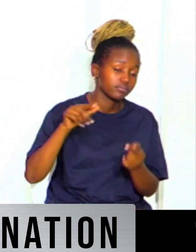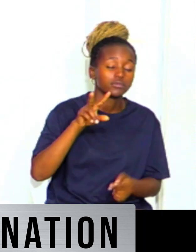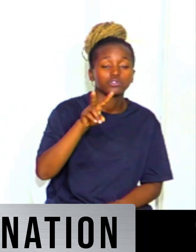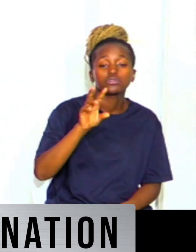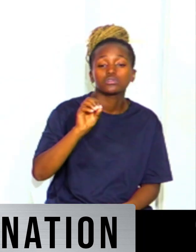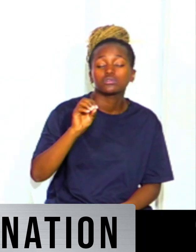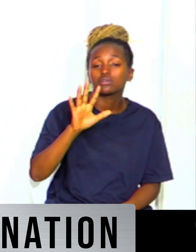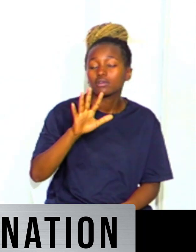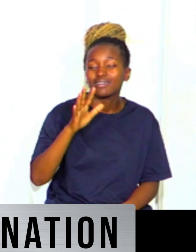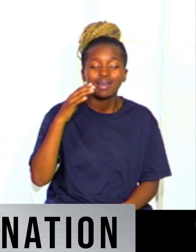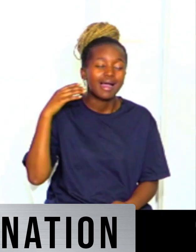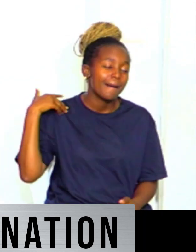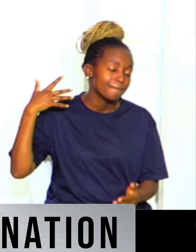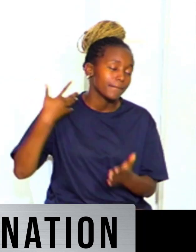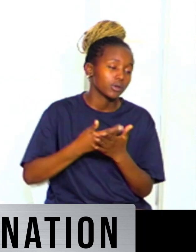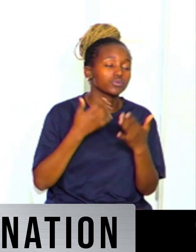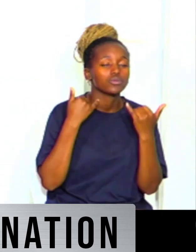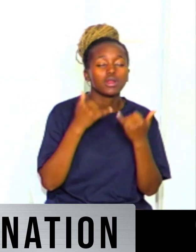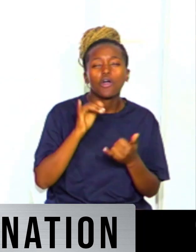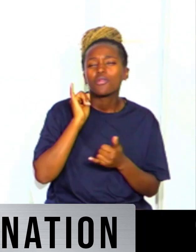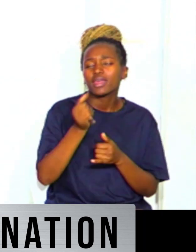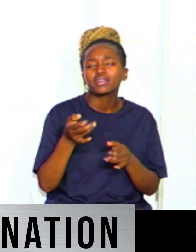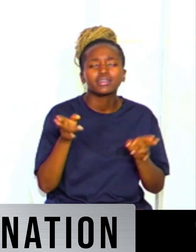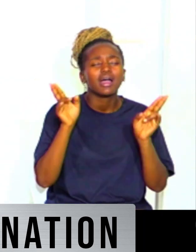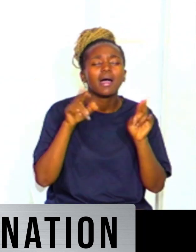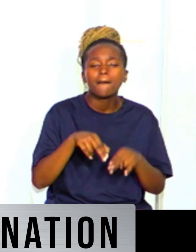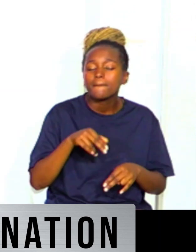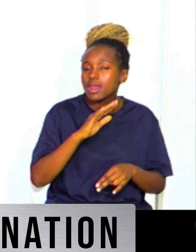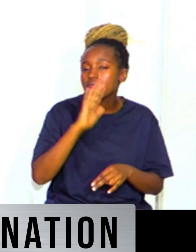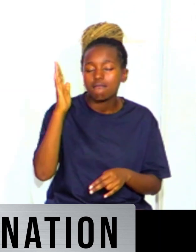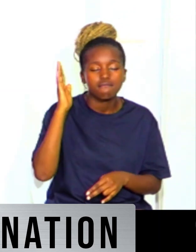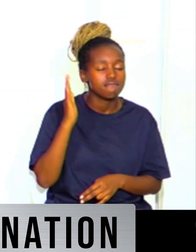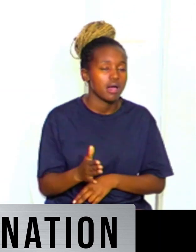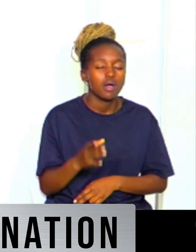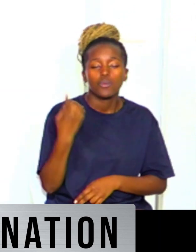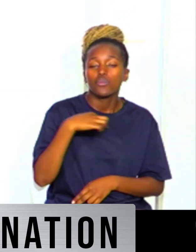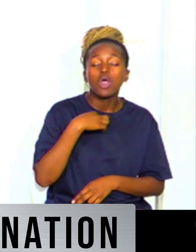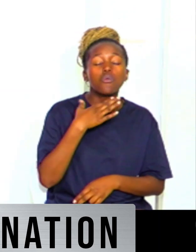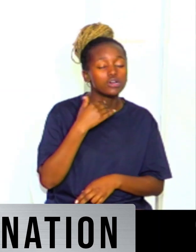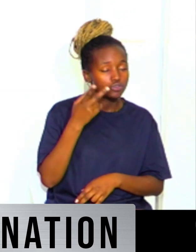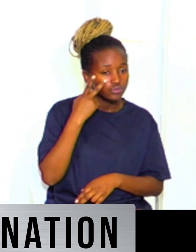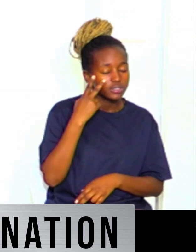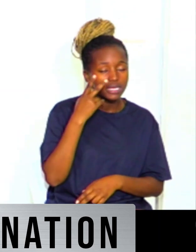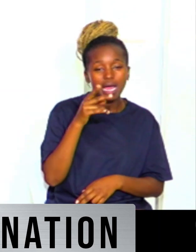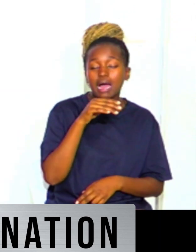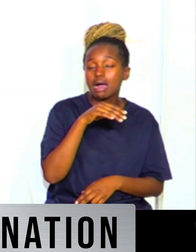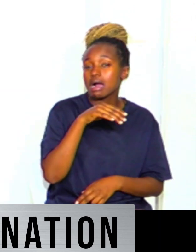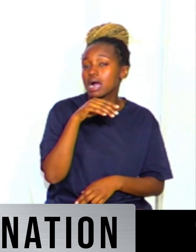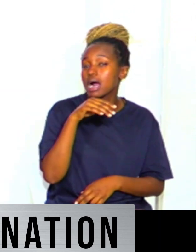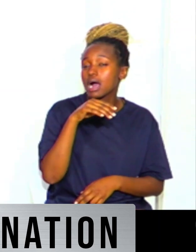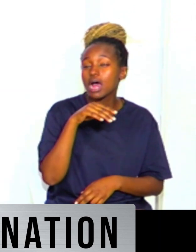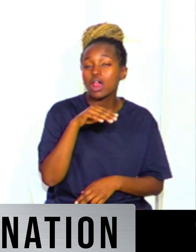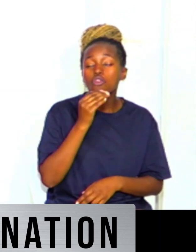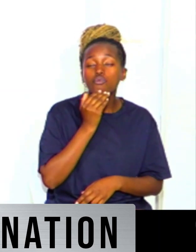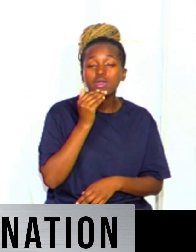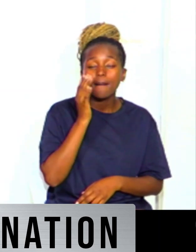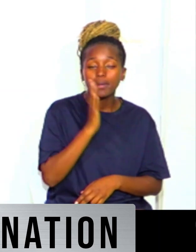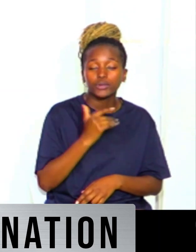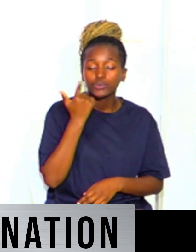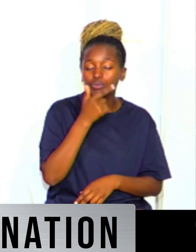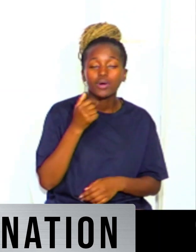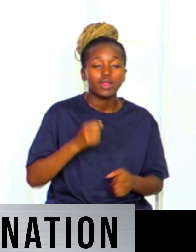happened. Hakuna. So that means Raila most likely will be on the ballot again. Yes, he